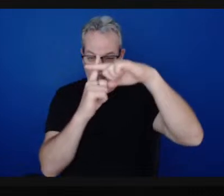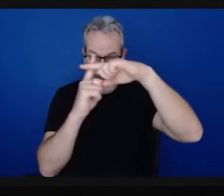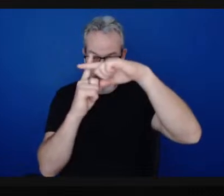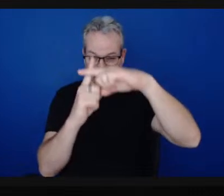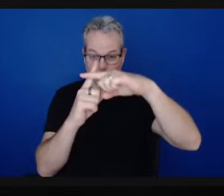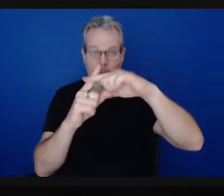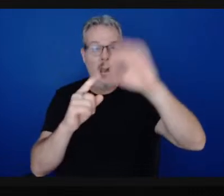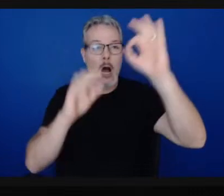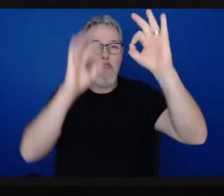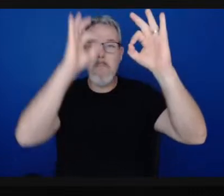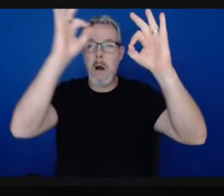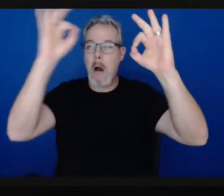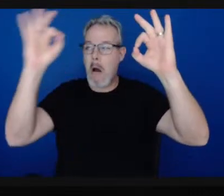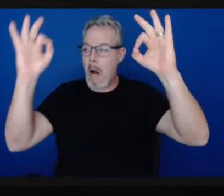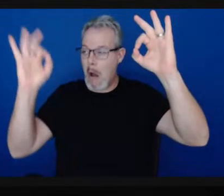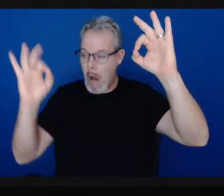sides,